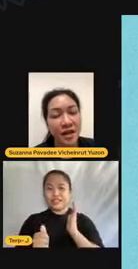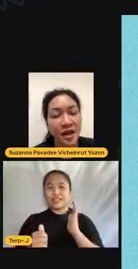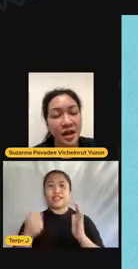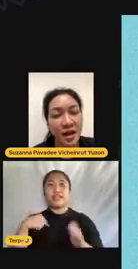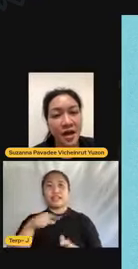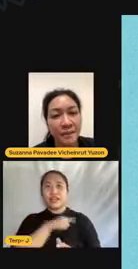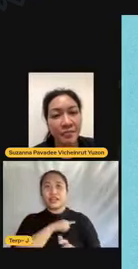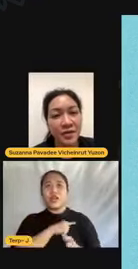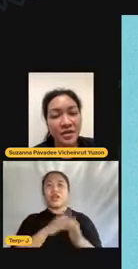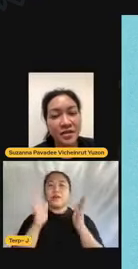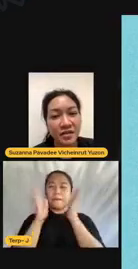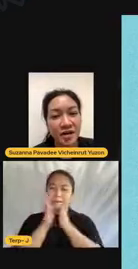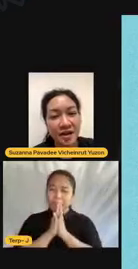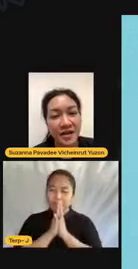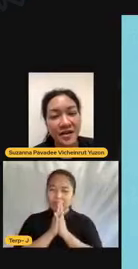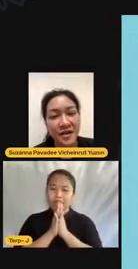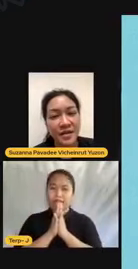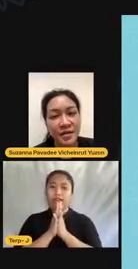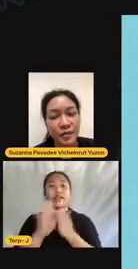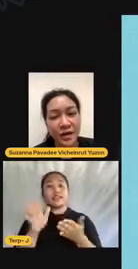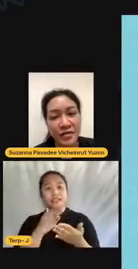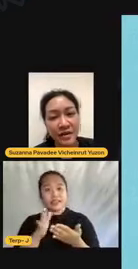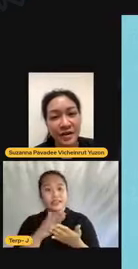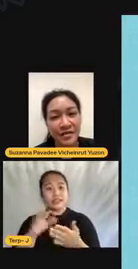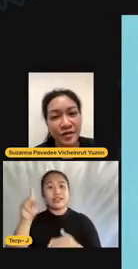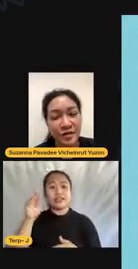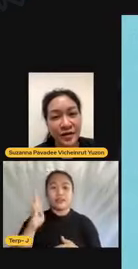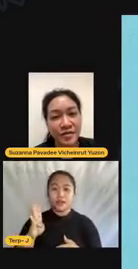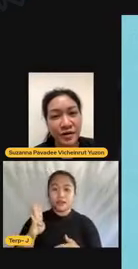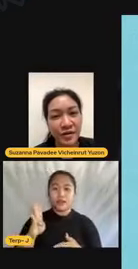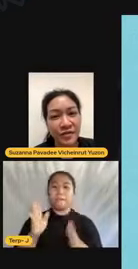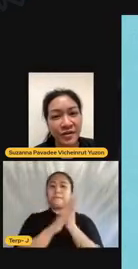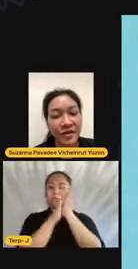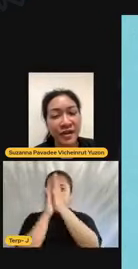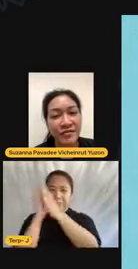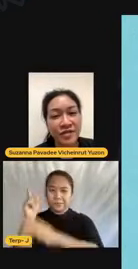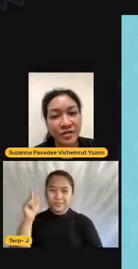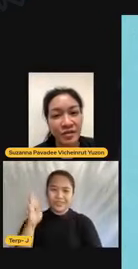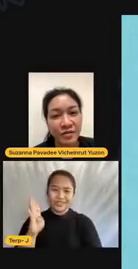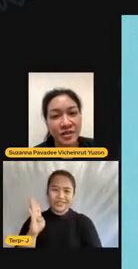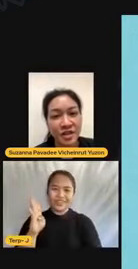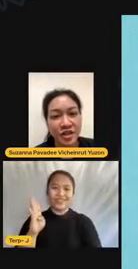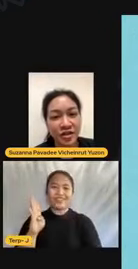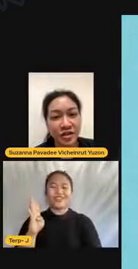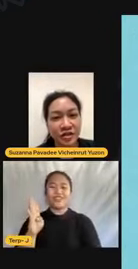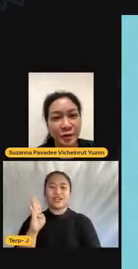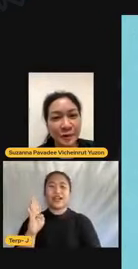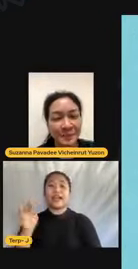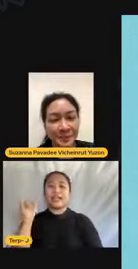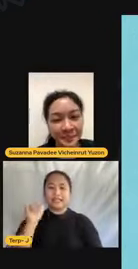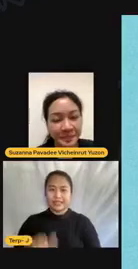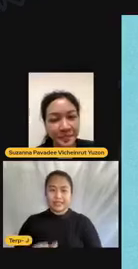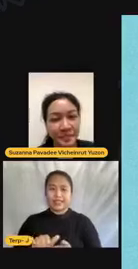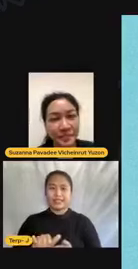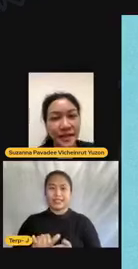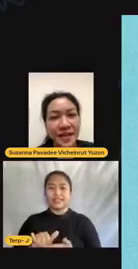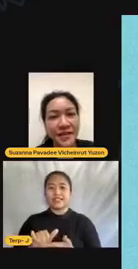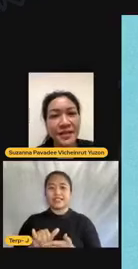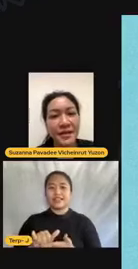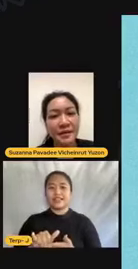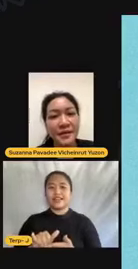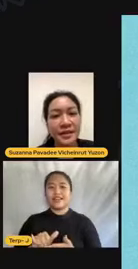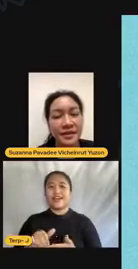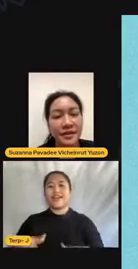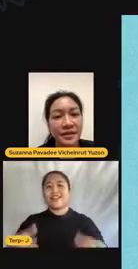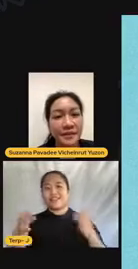to sing to God and to praise God. So that's one of our life skills that we teach her also.